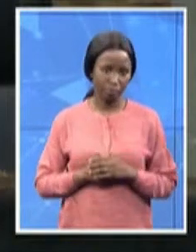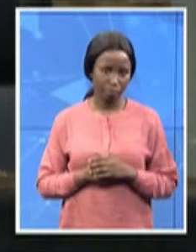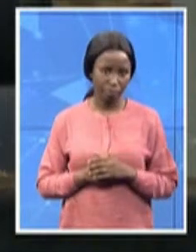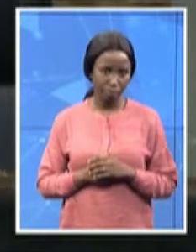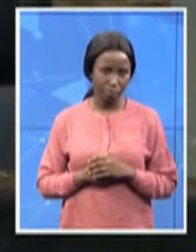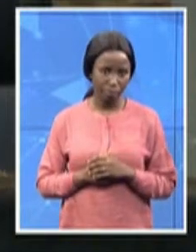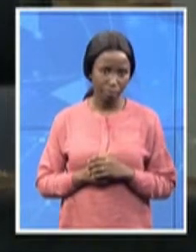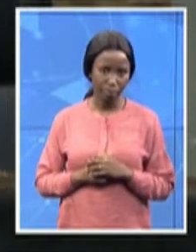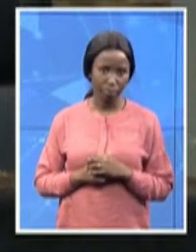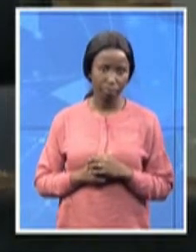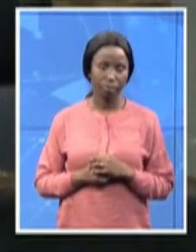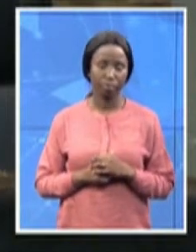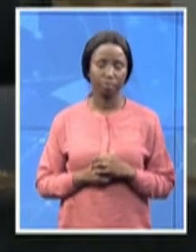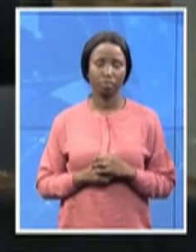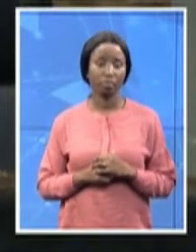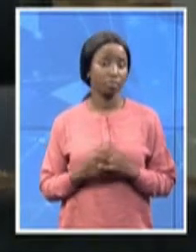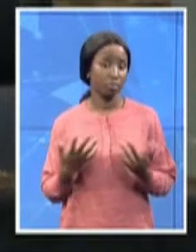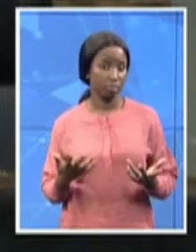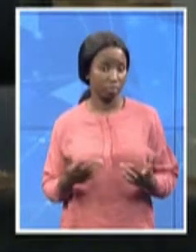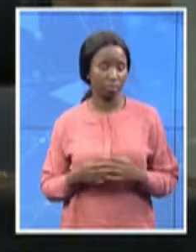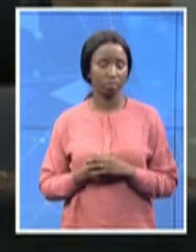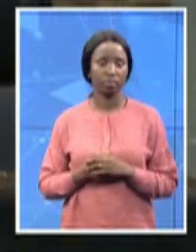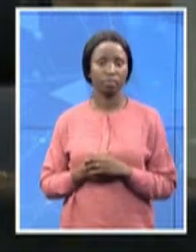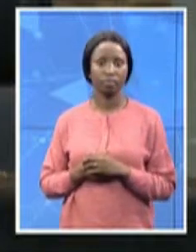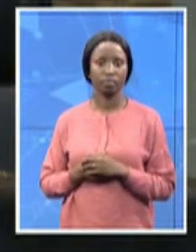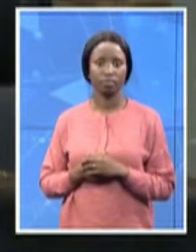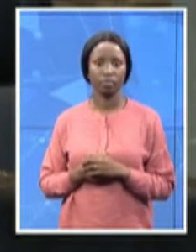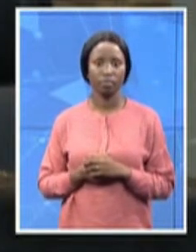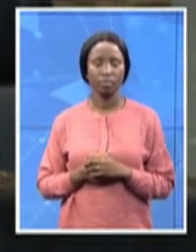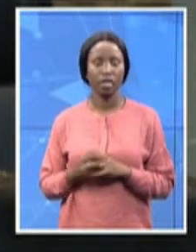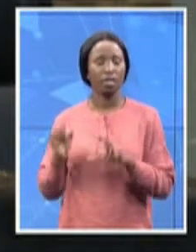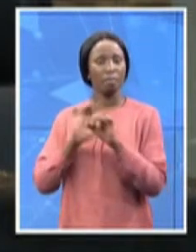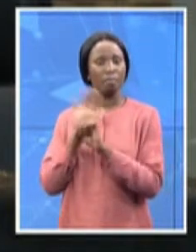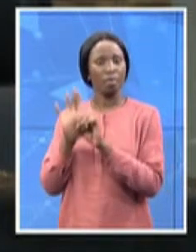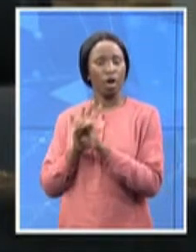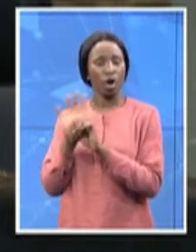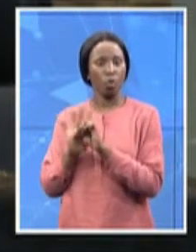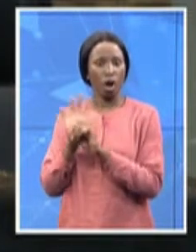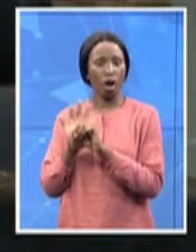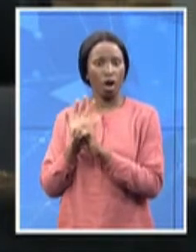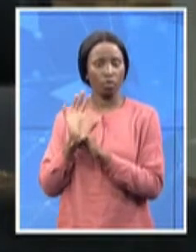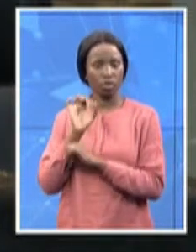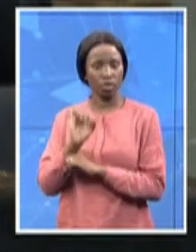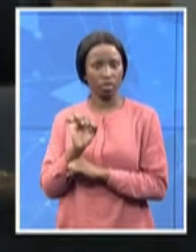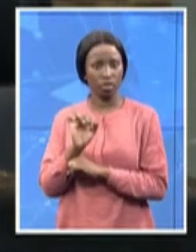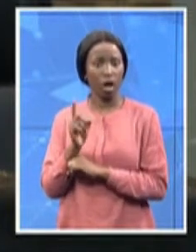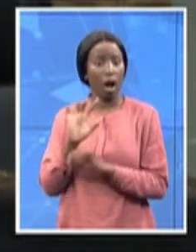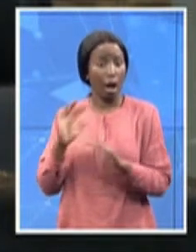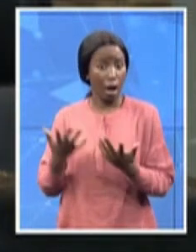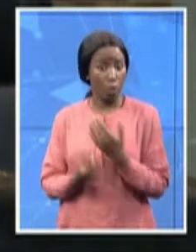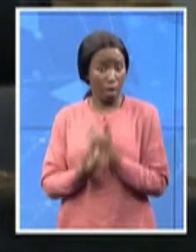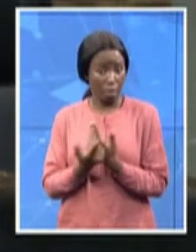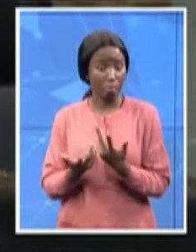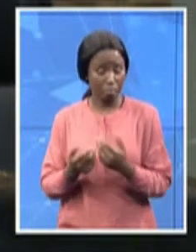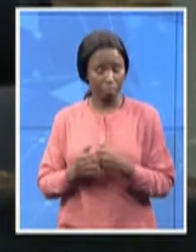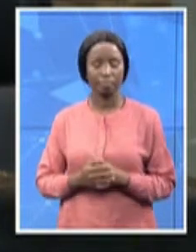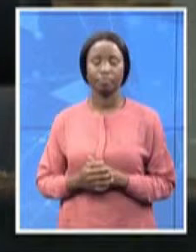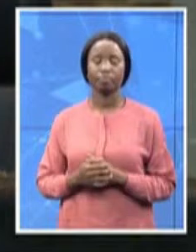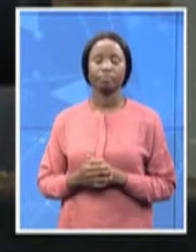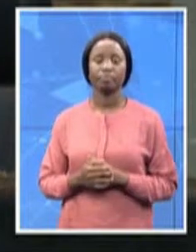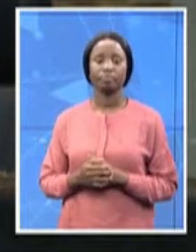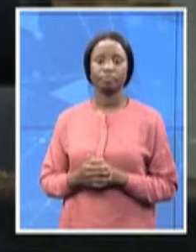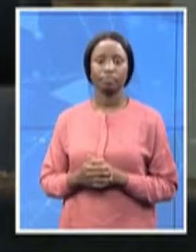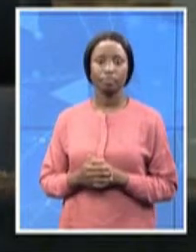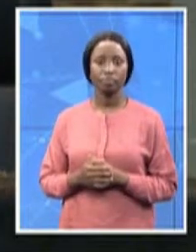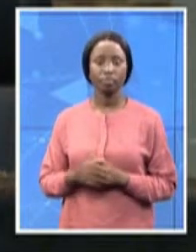The factual background is as follows. On 6 November 2018,